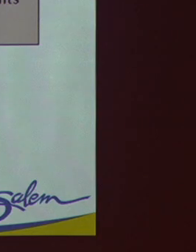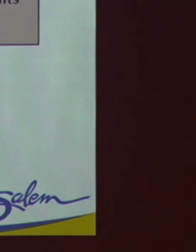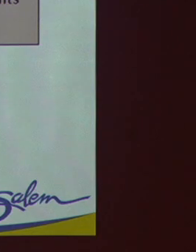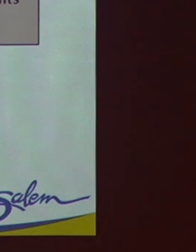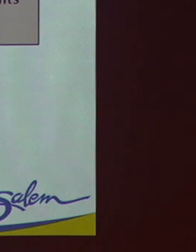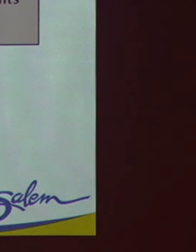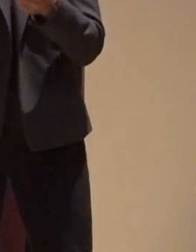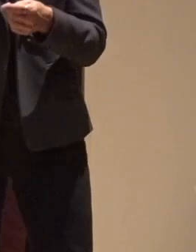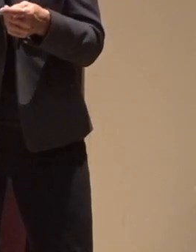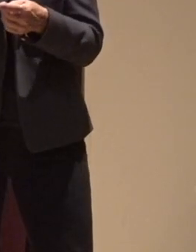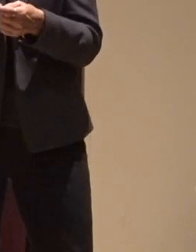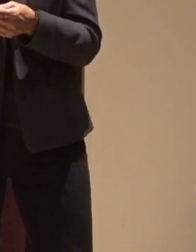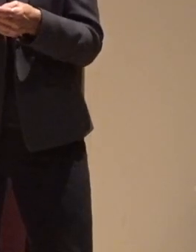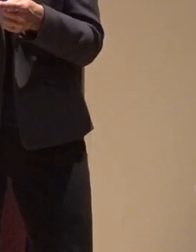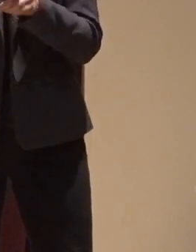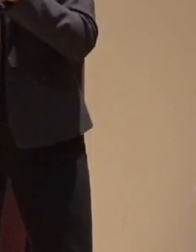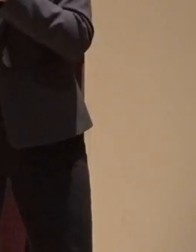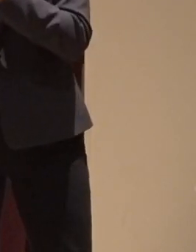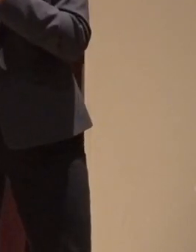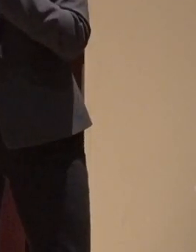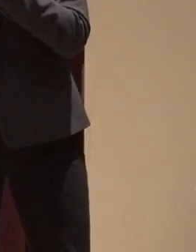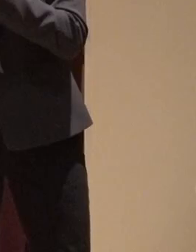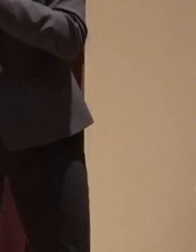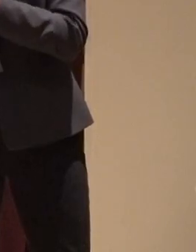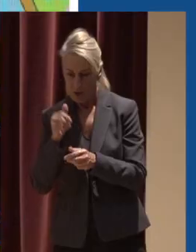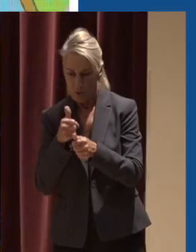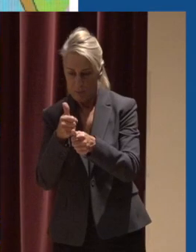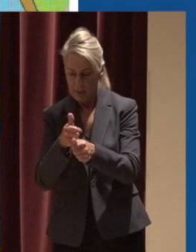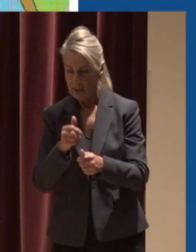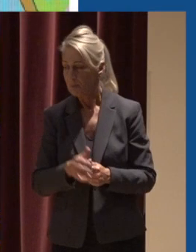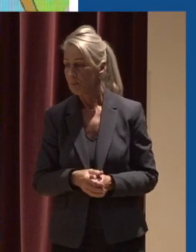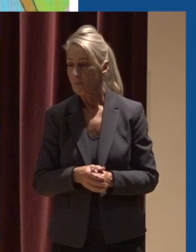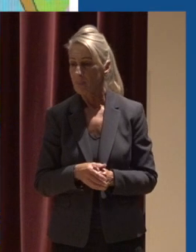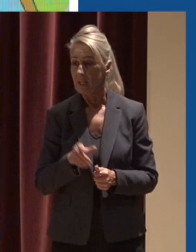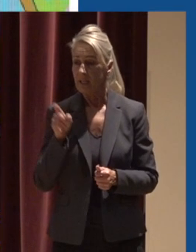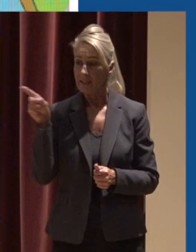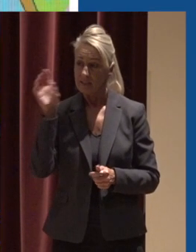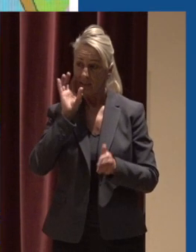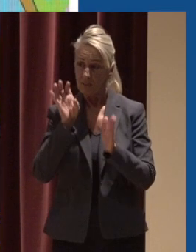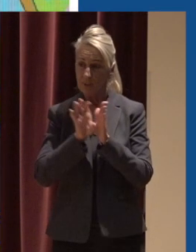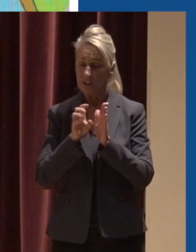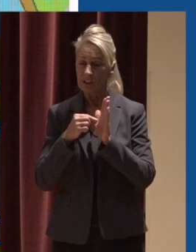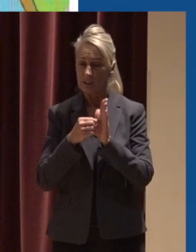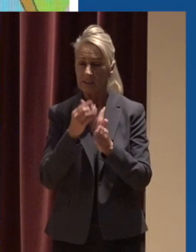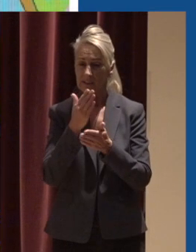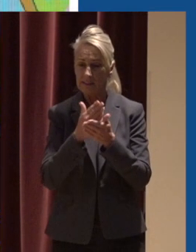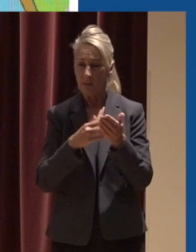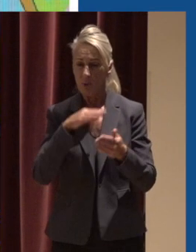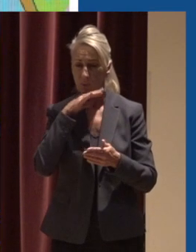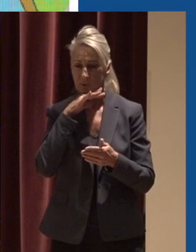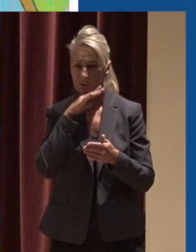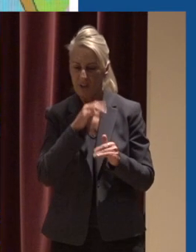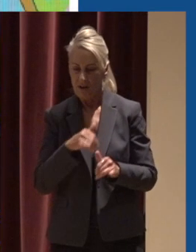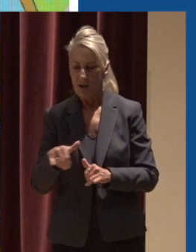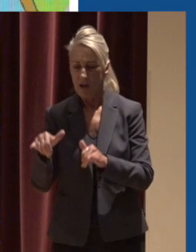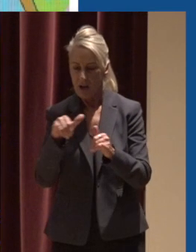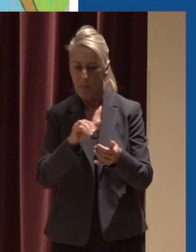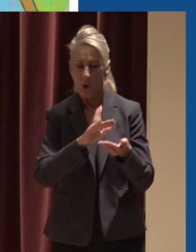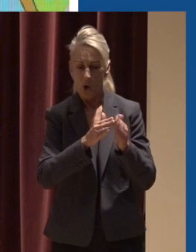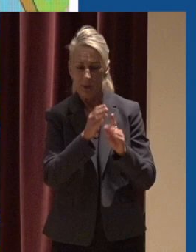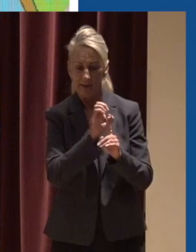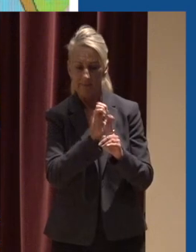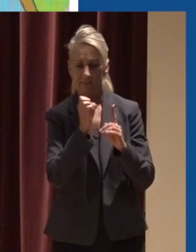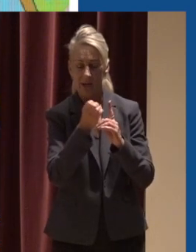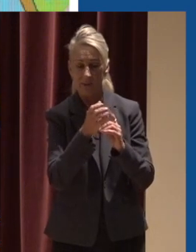and then lastly conducting monitoring for compliance this graphic illustrates some of the pollutants that are common in an urban environment